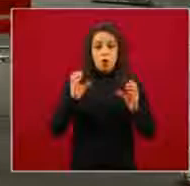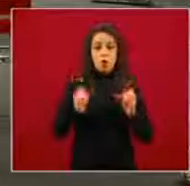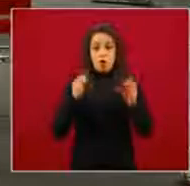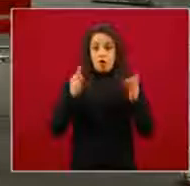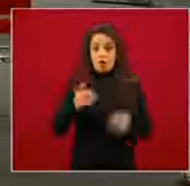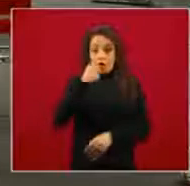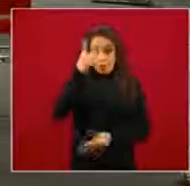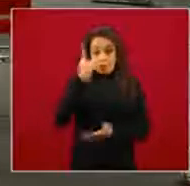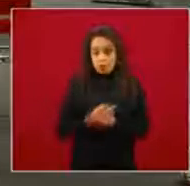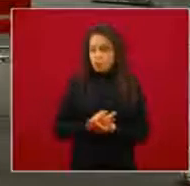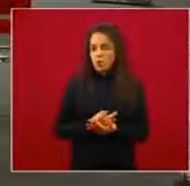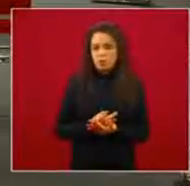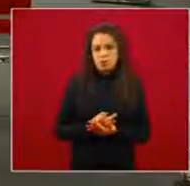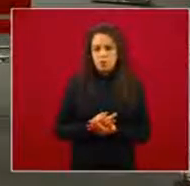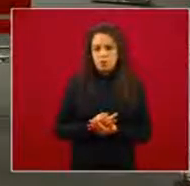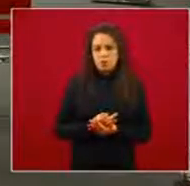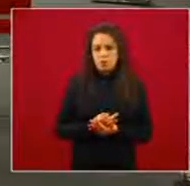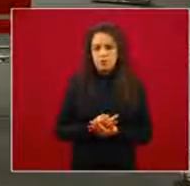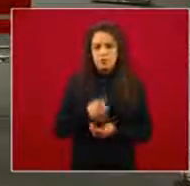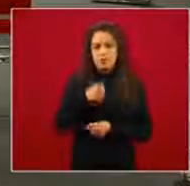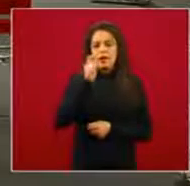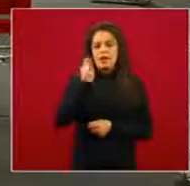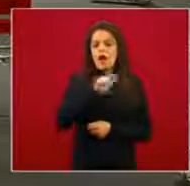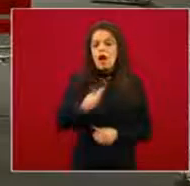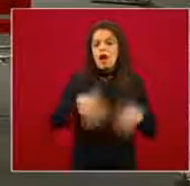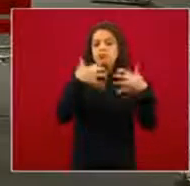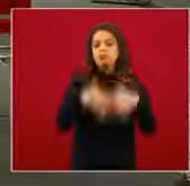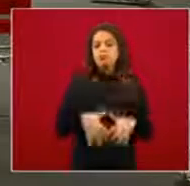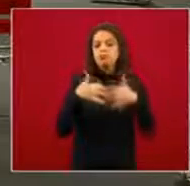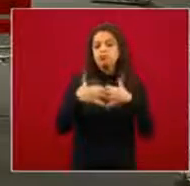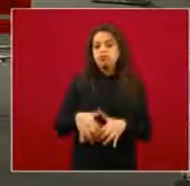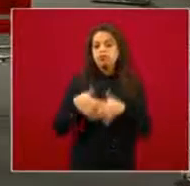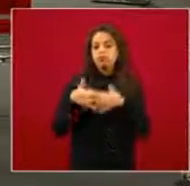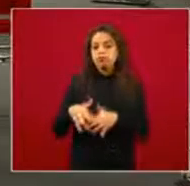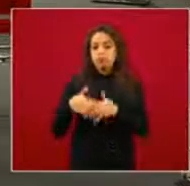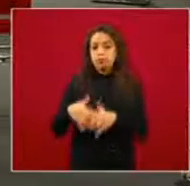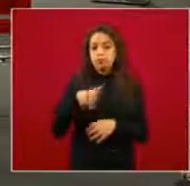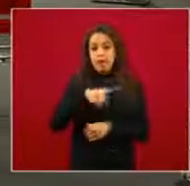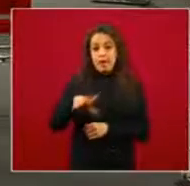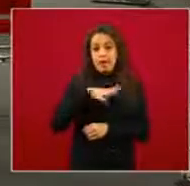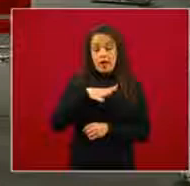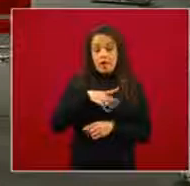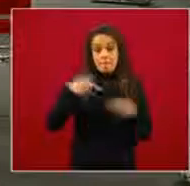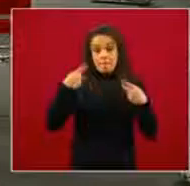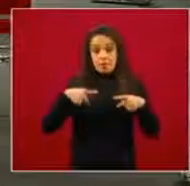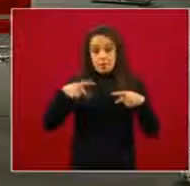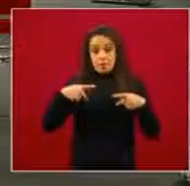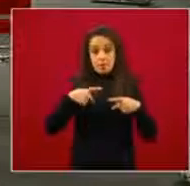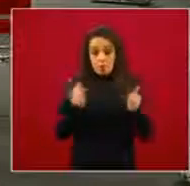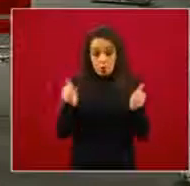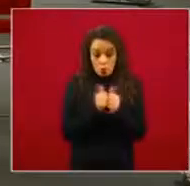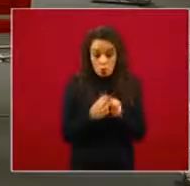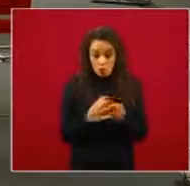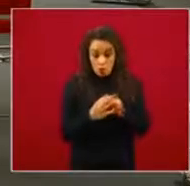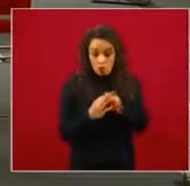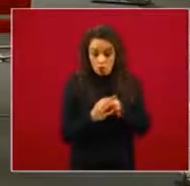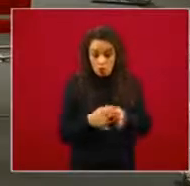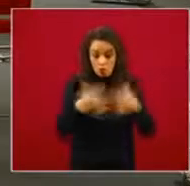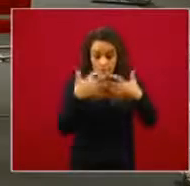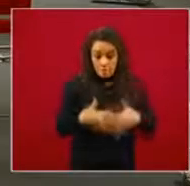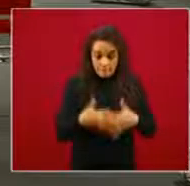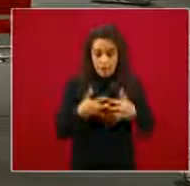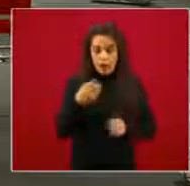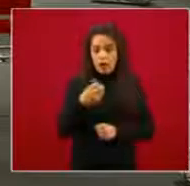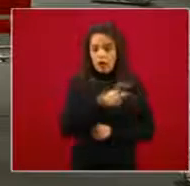only in the offices. For instance, those in production lines, which implies someone in front of a